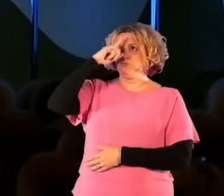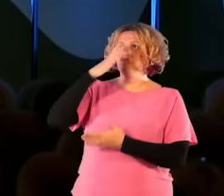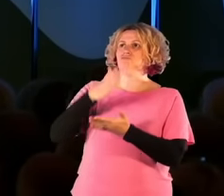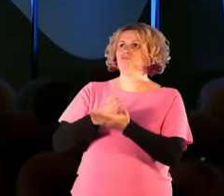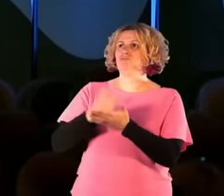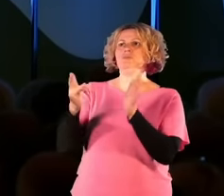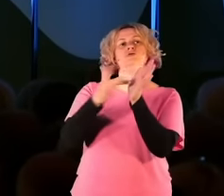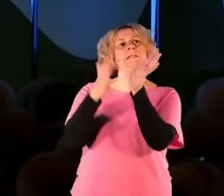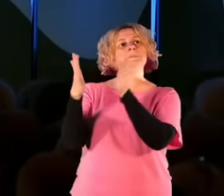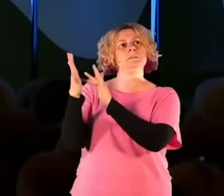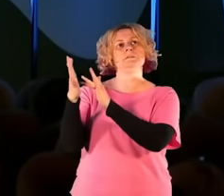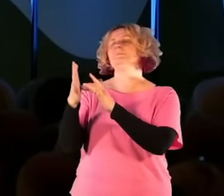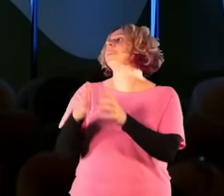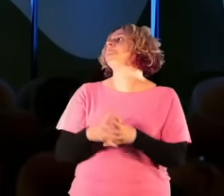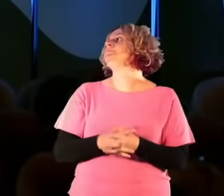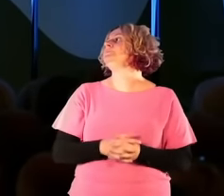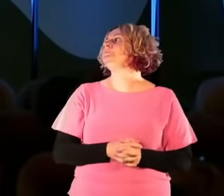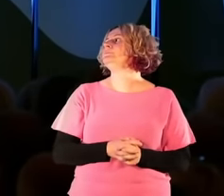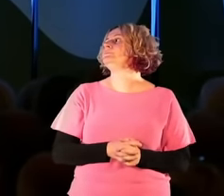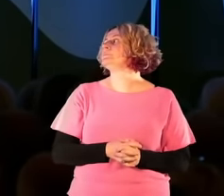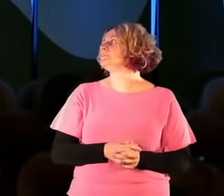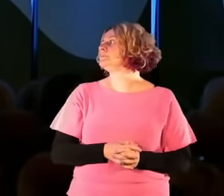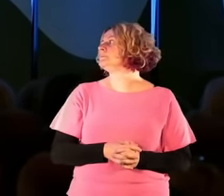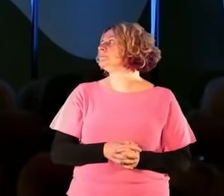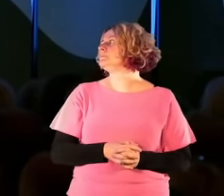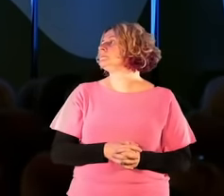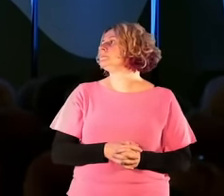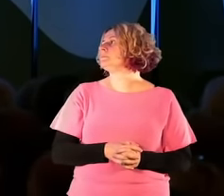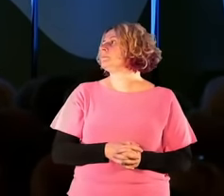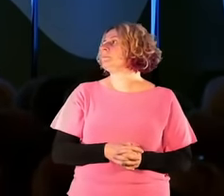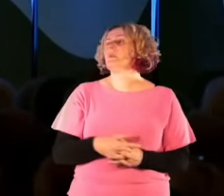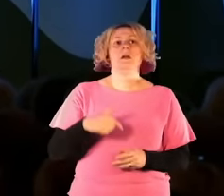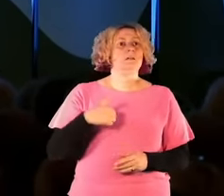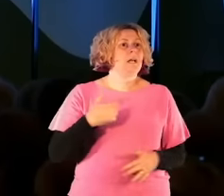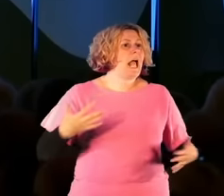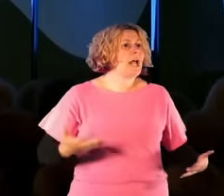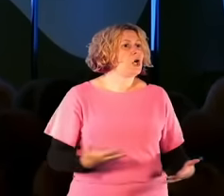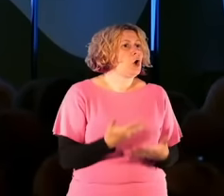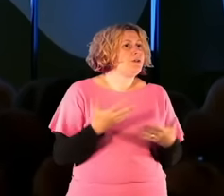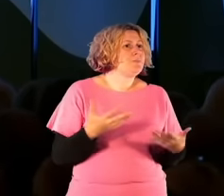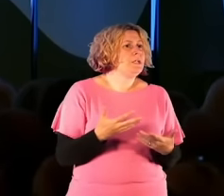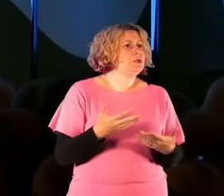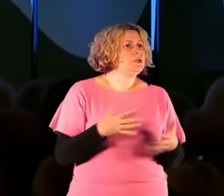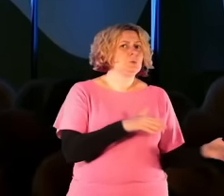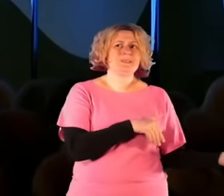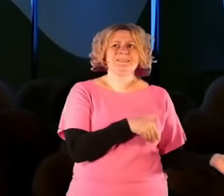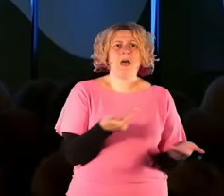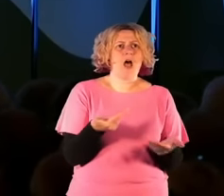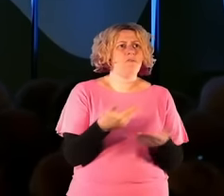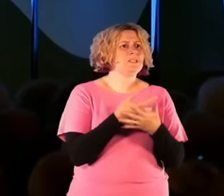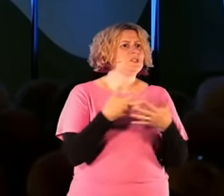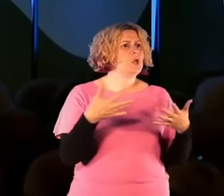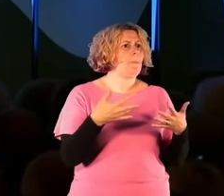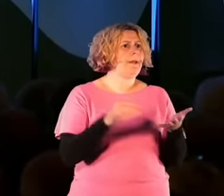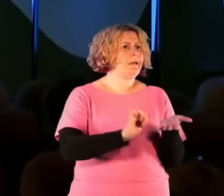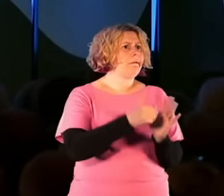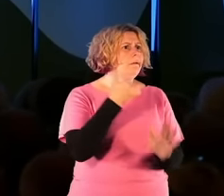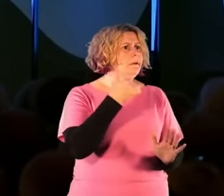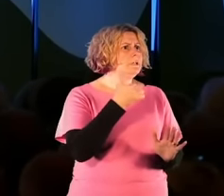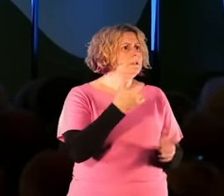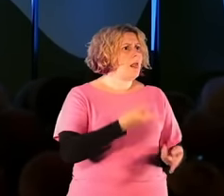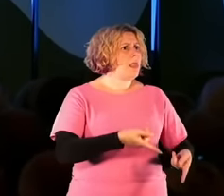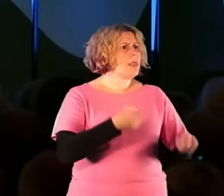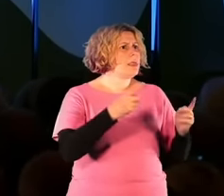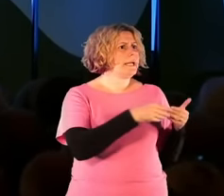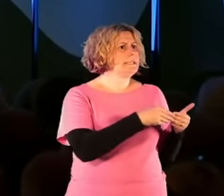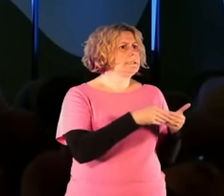Secondly, I find it a great encouragement to serve with so many gifted kids leaders, many of whom